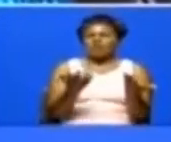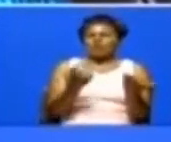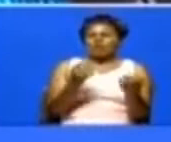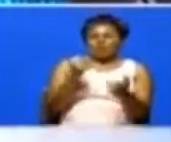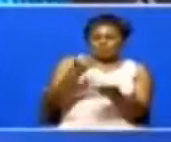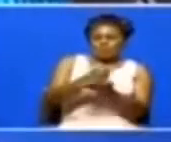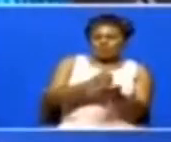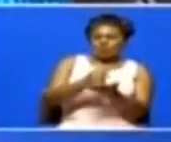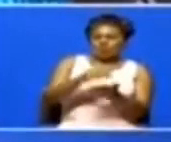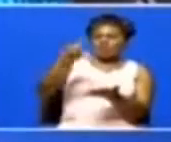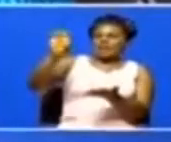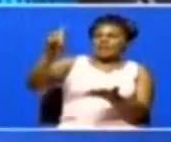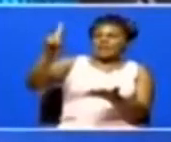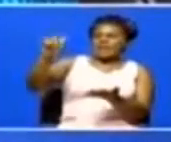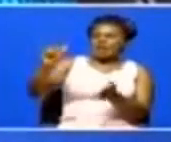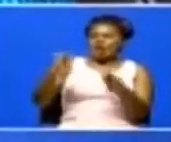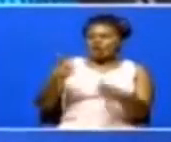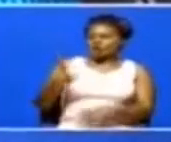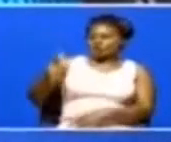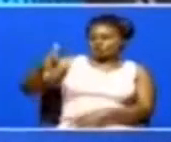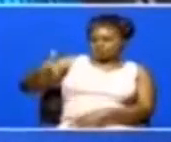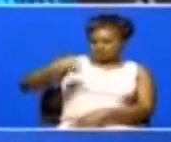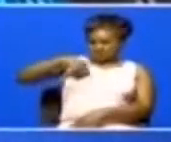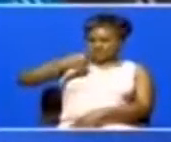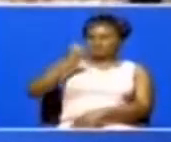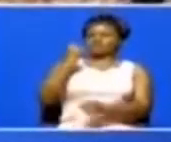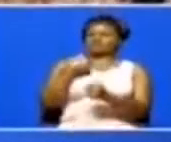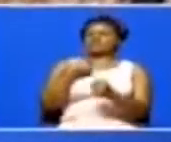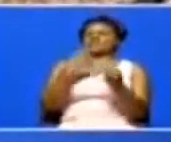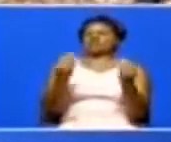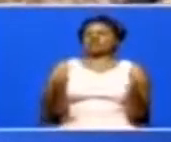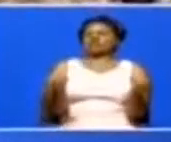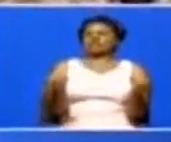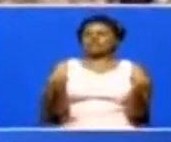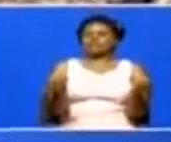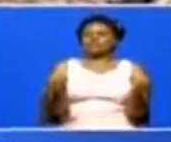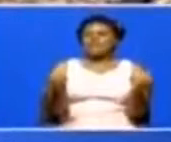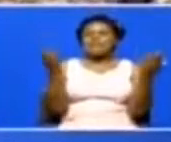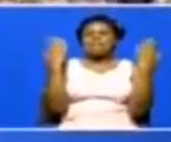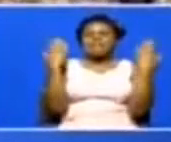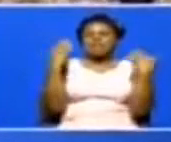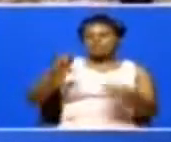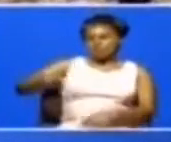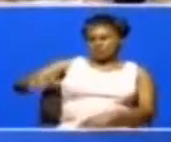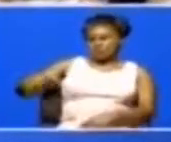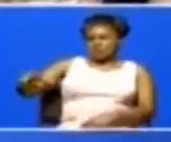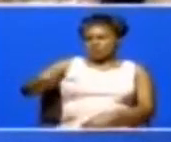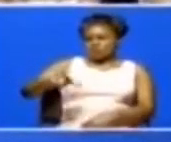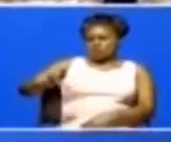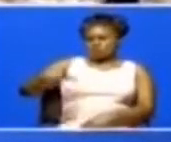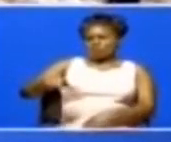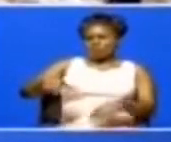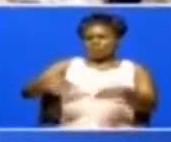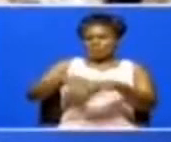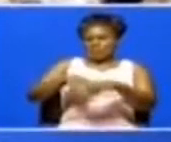be it petrochemicals. That is what I am addressing. In Meru County, local NEMA